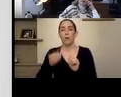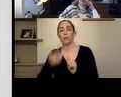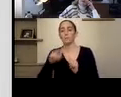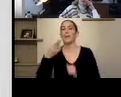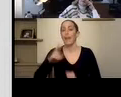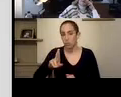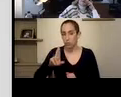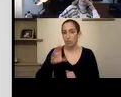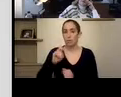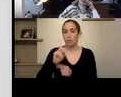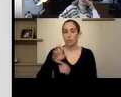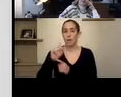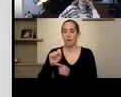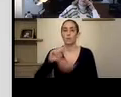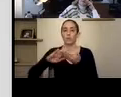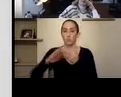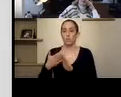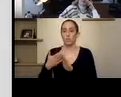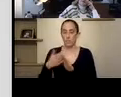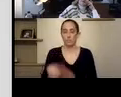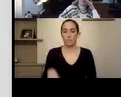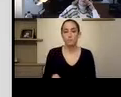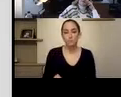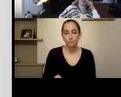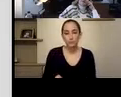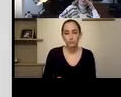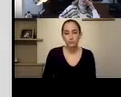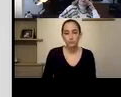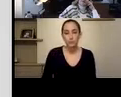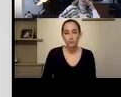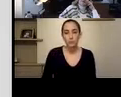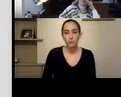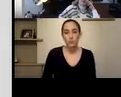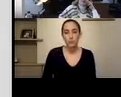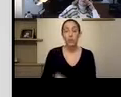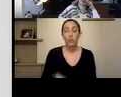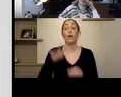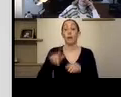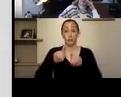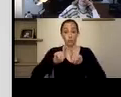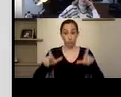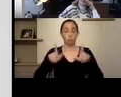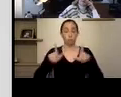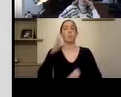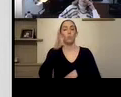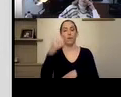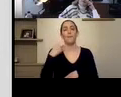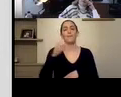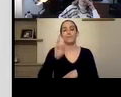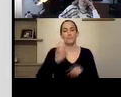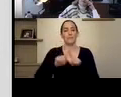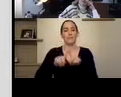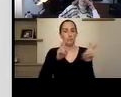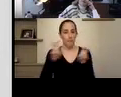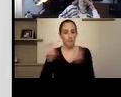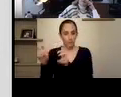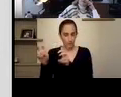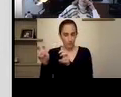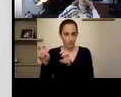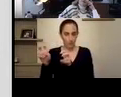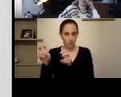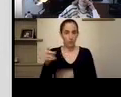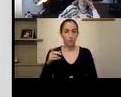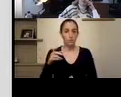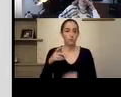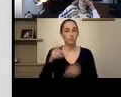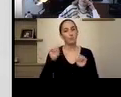here. So inside there, you'll find 6 topics, as you can see, for your